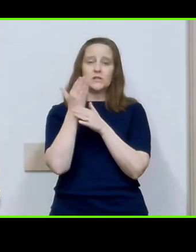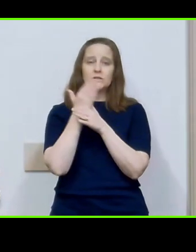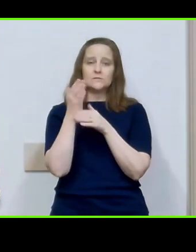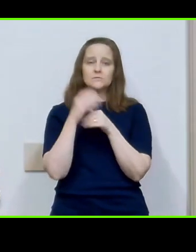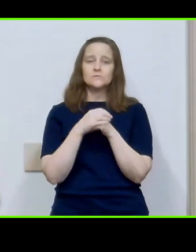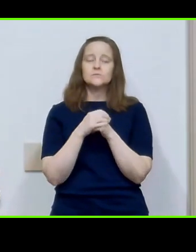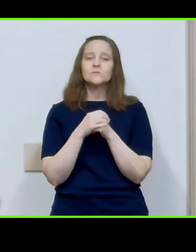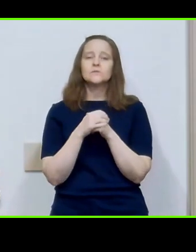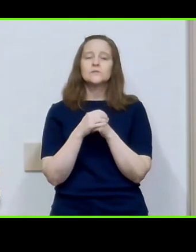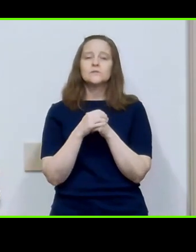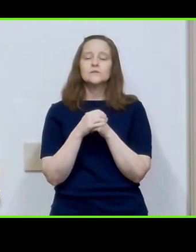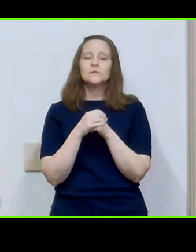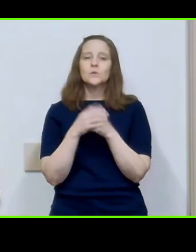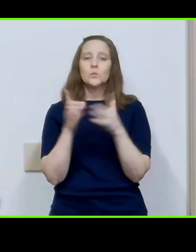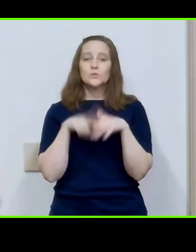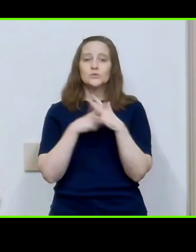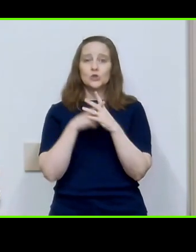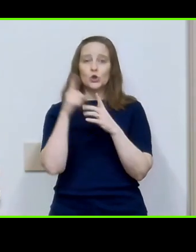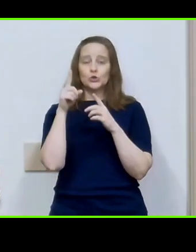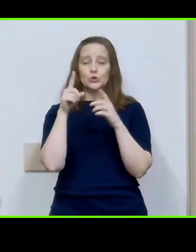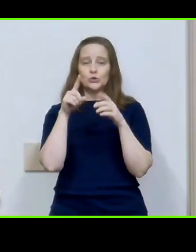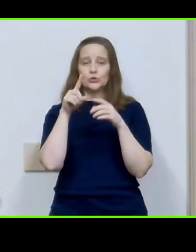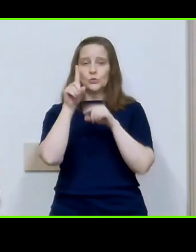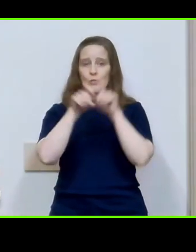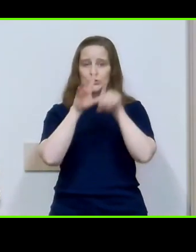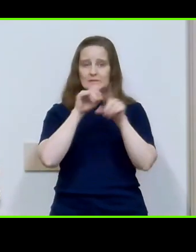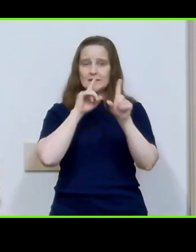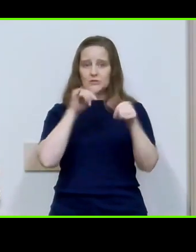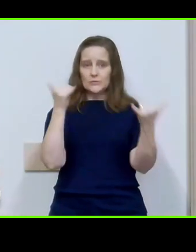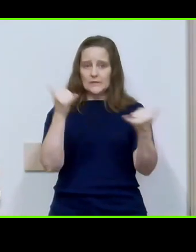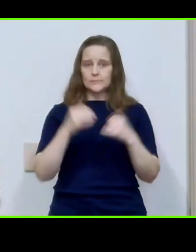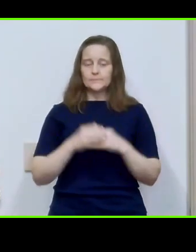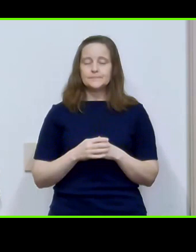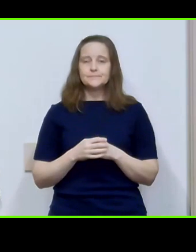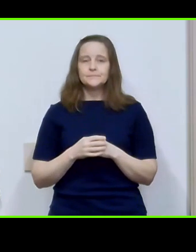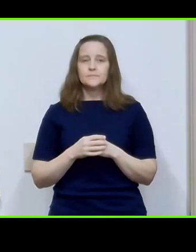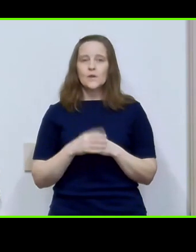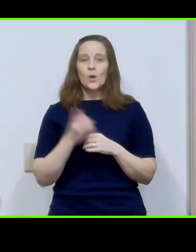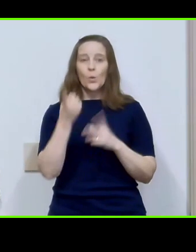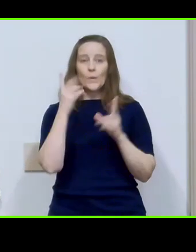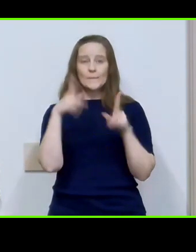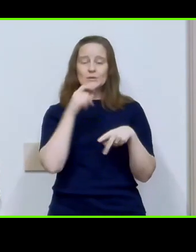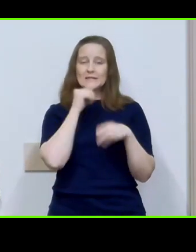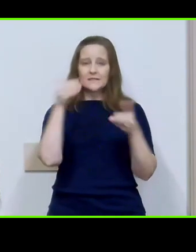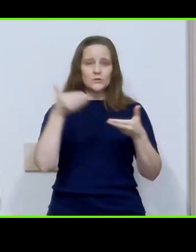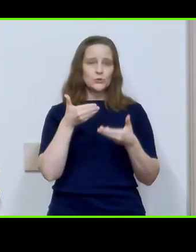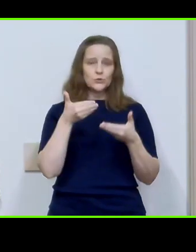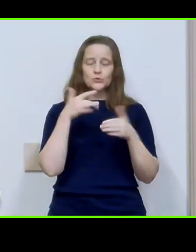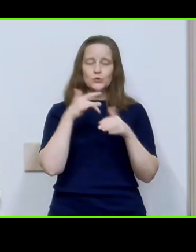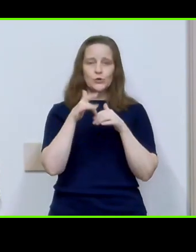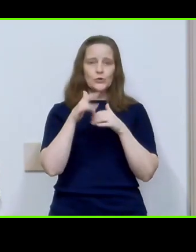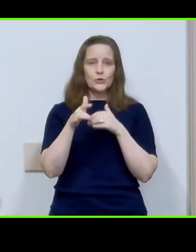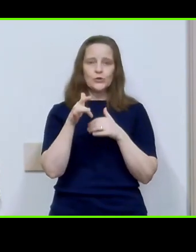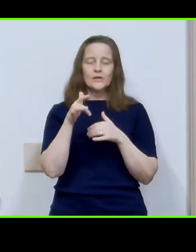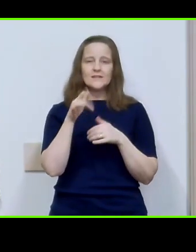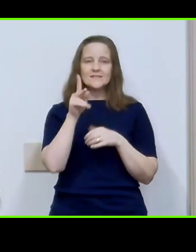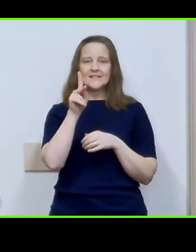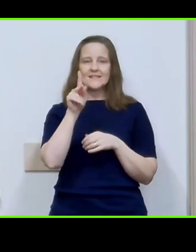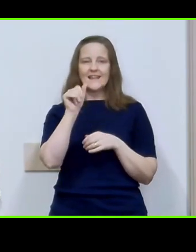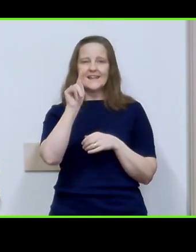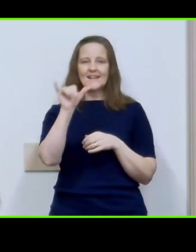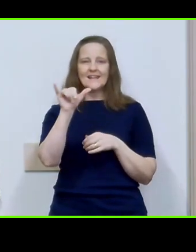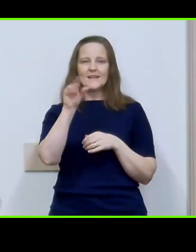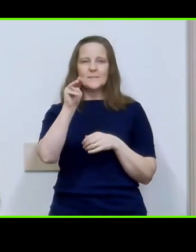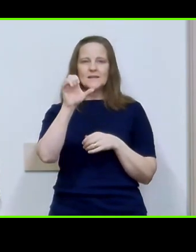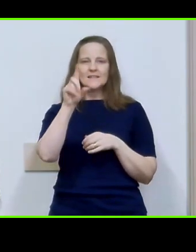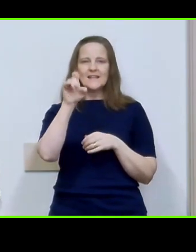and we'll start the Q&A now. One person I did not introduce earlier is Katie McDaniel. A lot